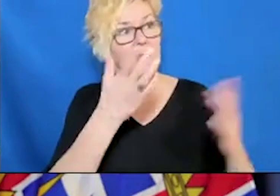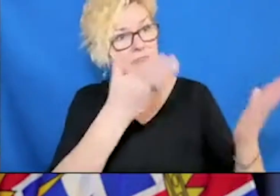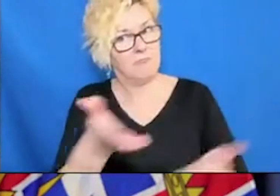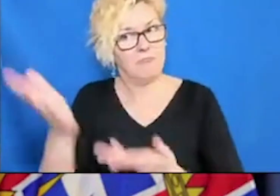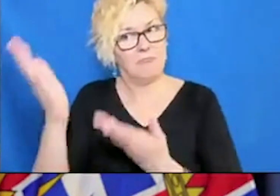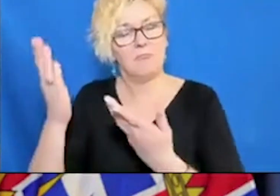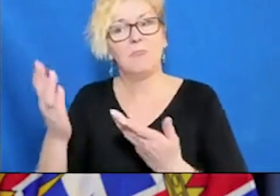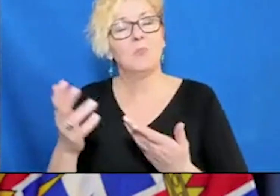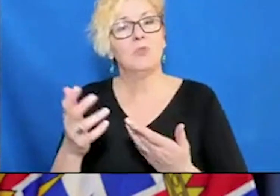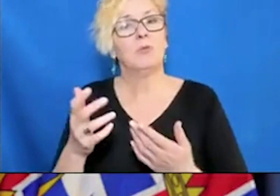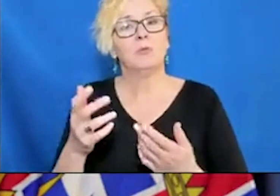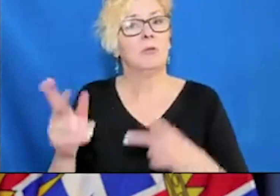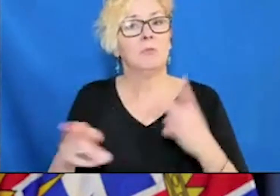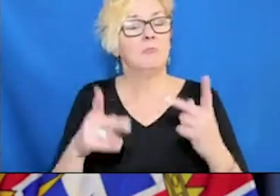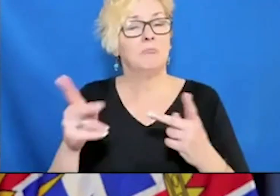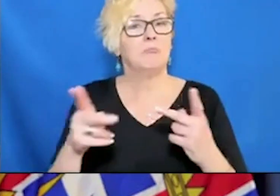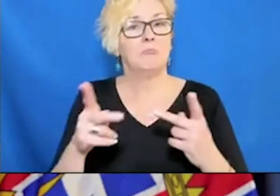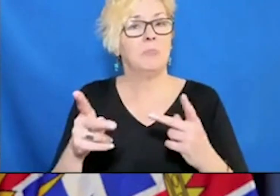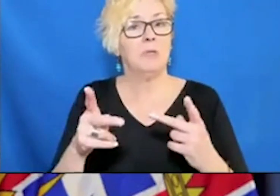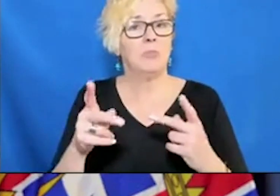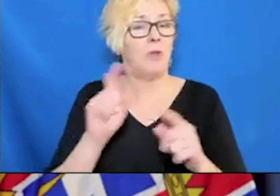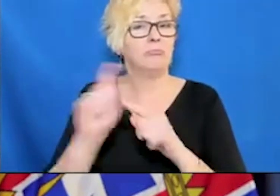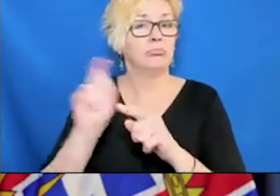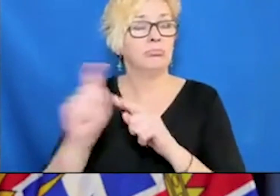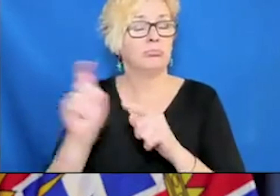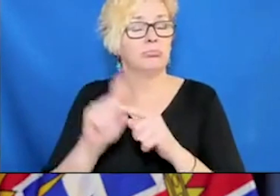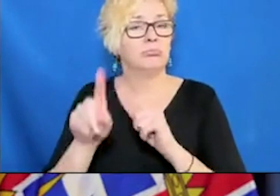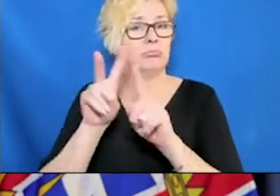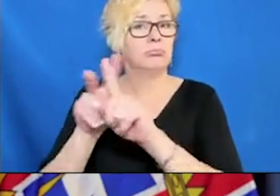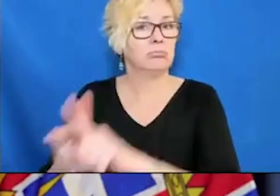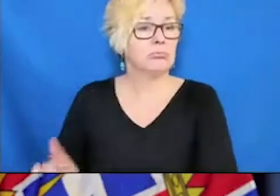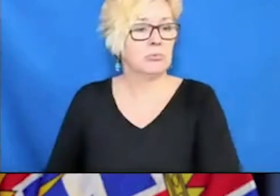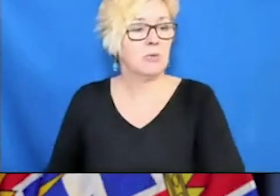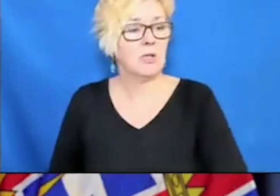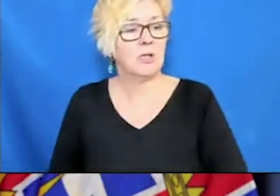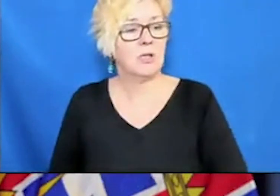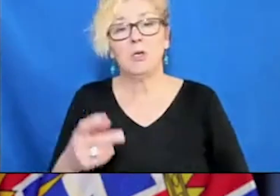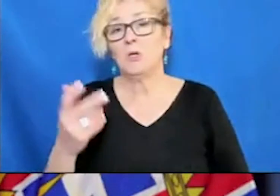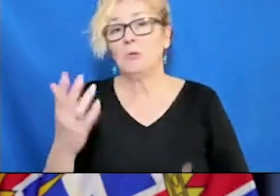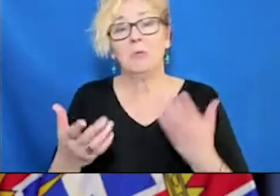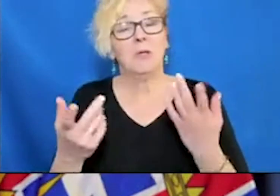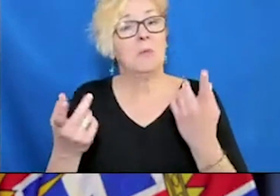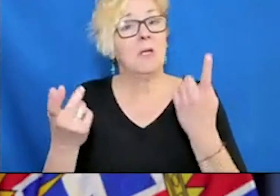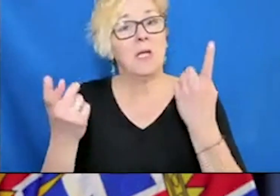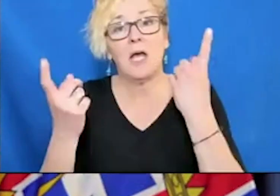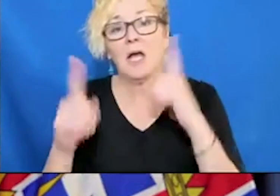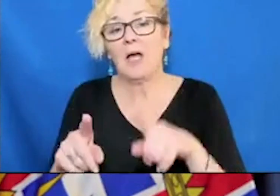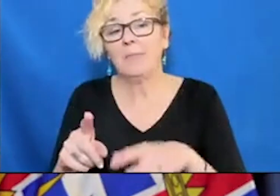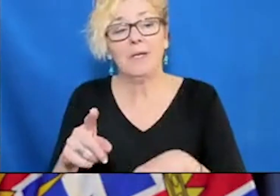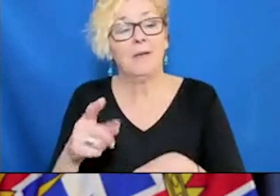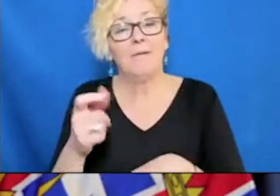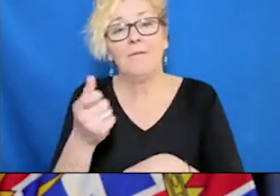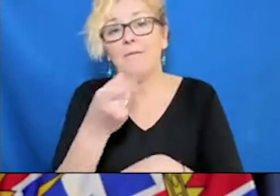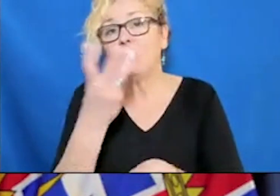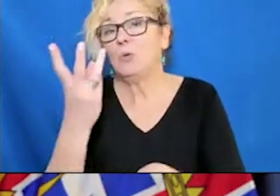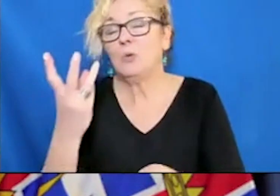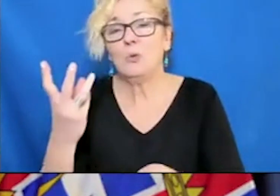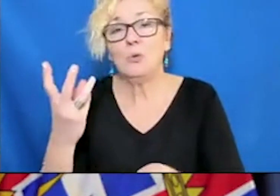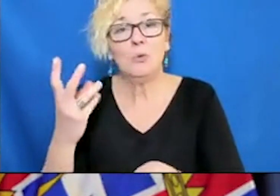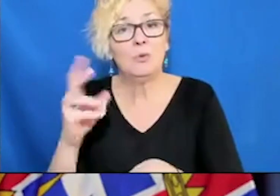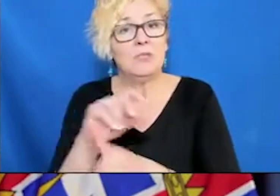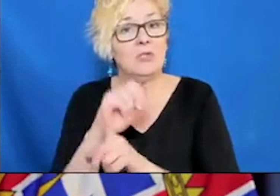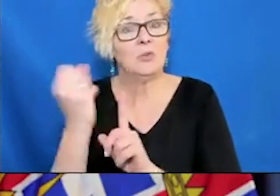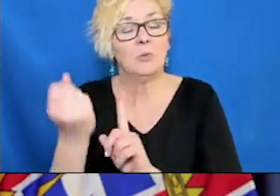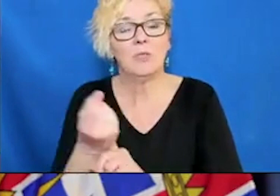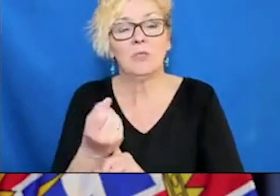everybody. And I think overwhelmingly that's the case. I'm sure there'll be some cases where people may get it a few